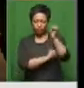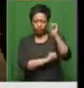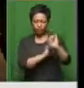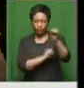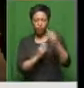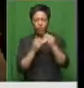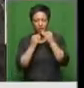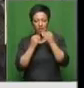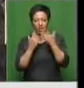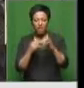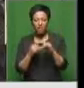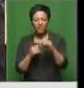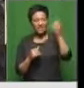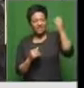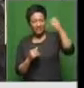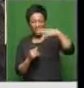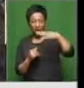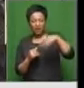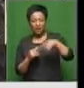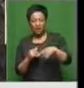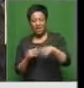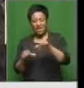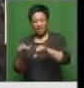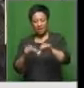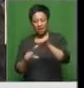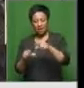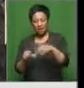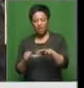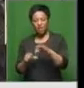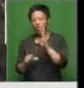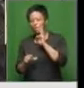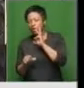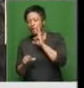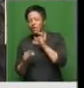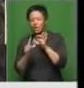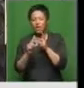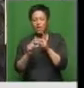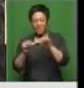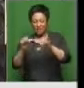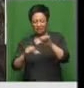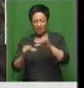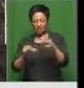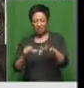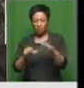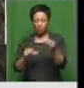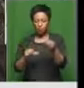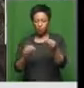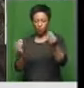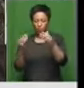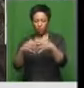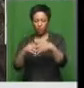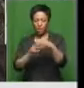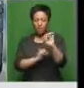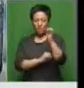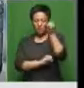instance, it is exposed to the sunlight, and then there is a chemical reaction between the water and the chemical elements that have been made in creating the